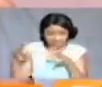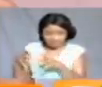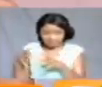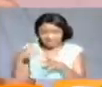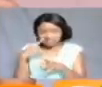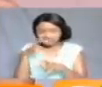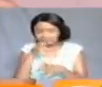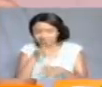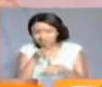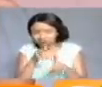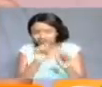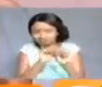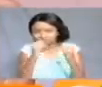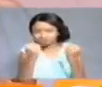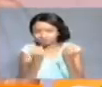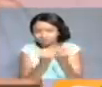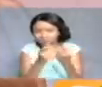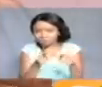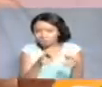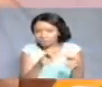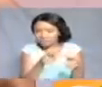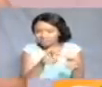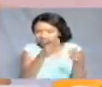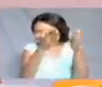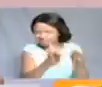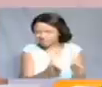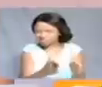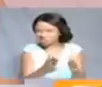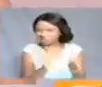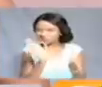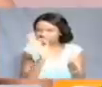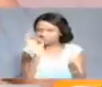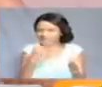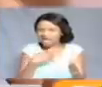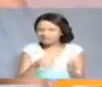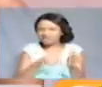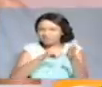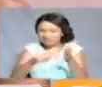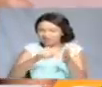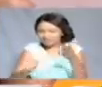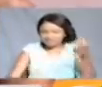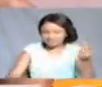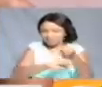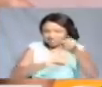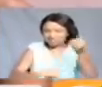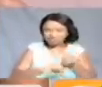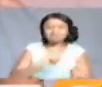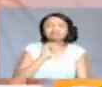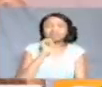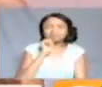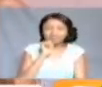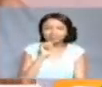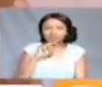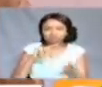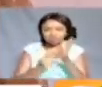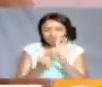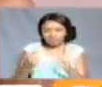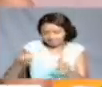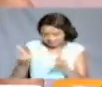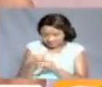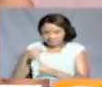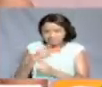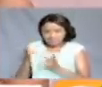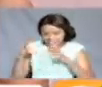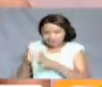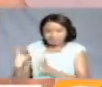has loads of brands that they're working with, therefore they must be successful, therefore I should jump on them as well. For me, it should obviously